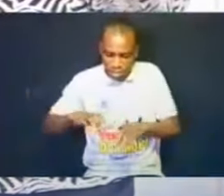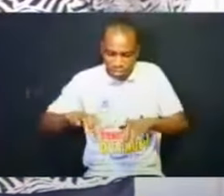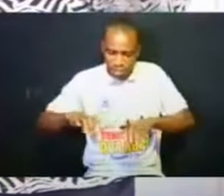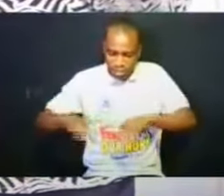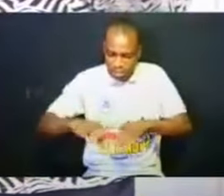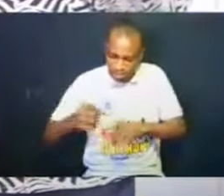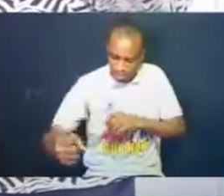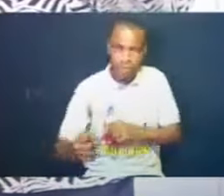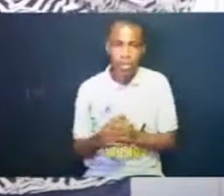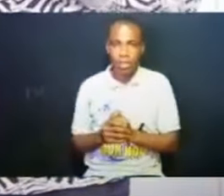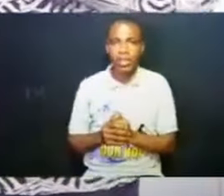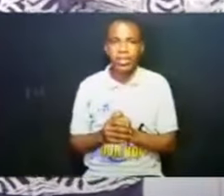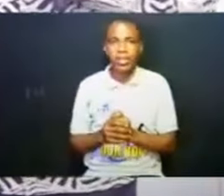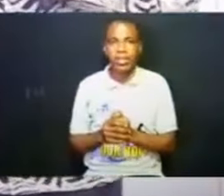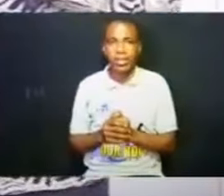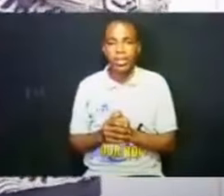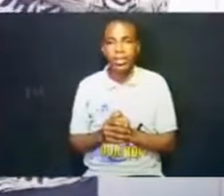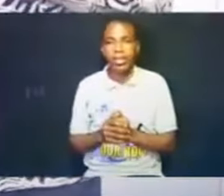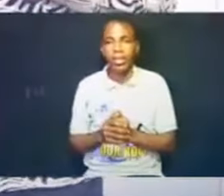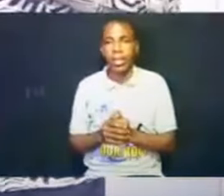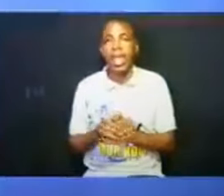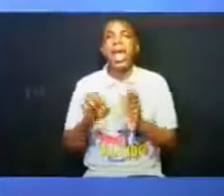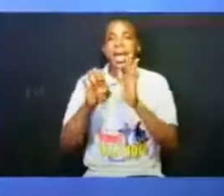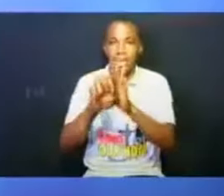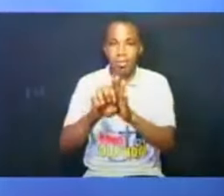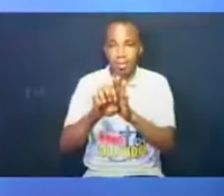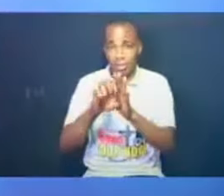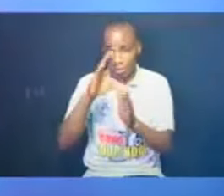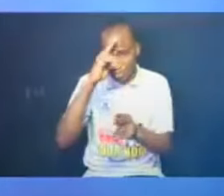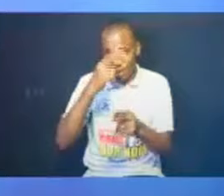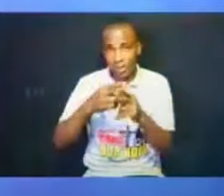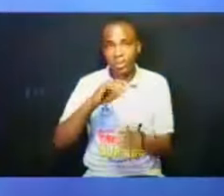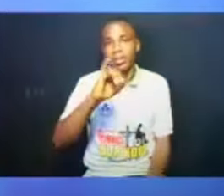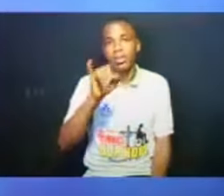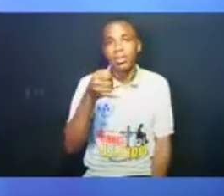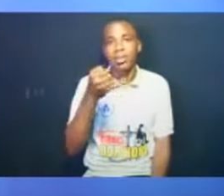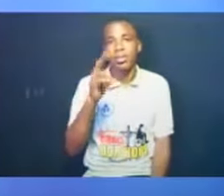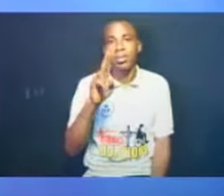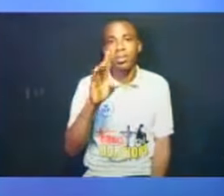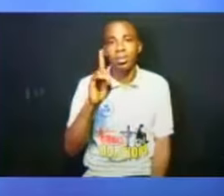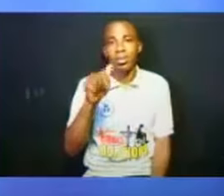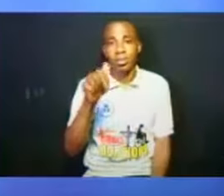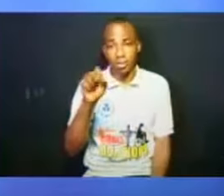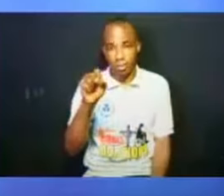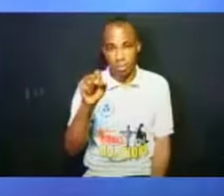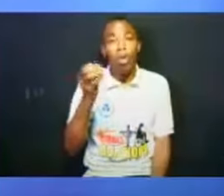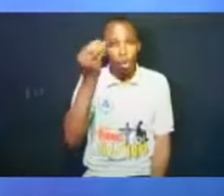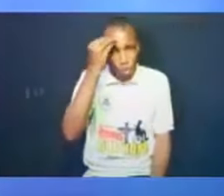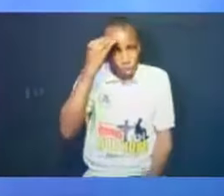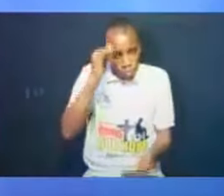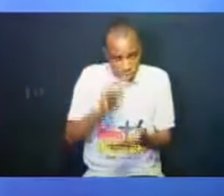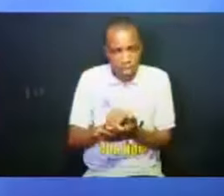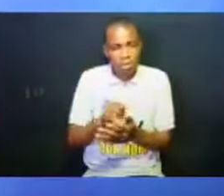So this is a human being. Like Judas. He is self-aware.